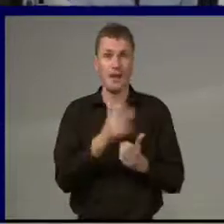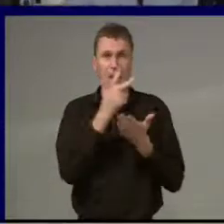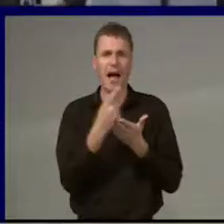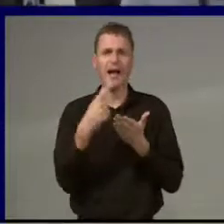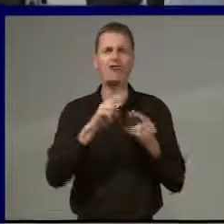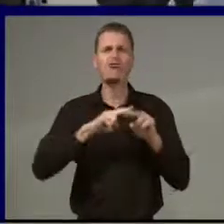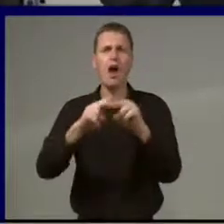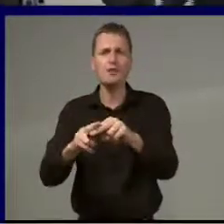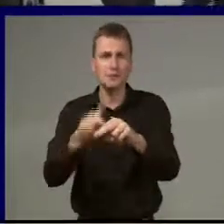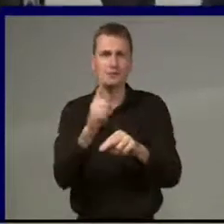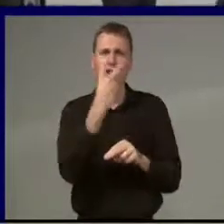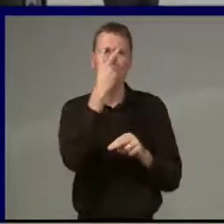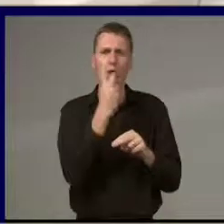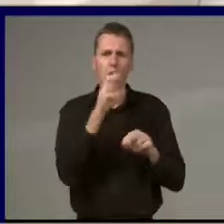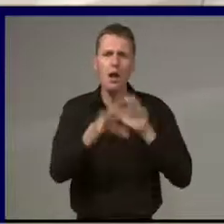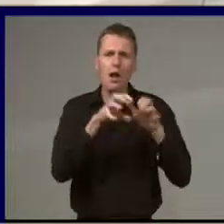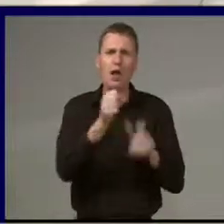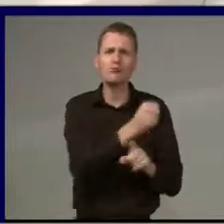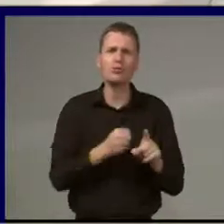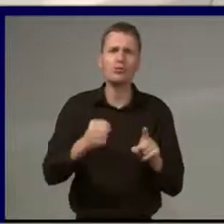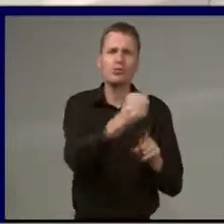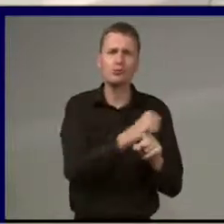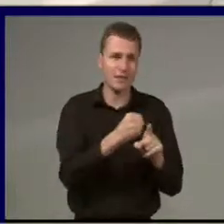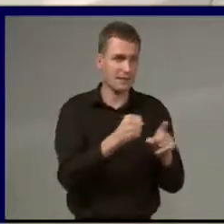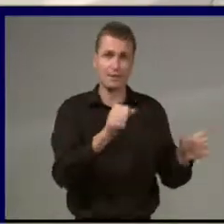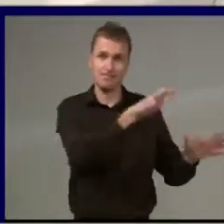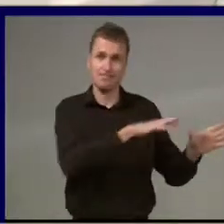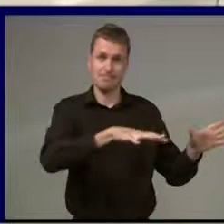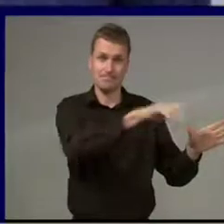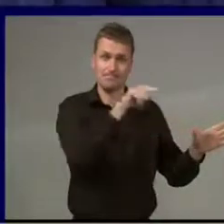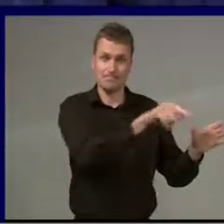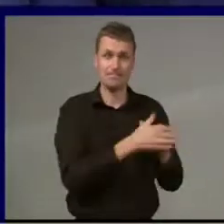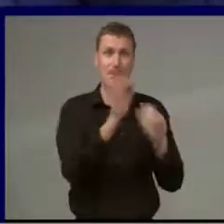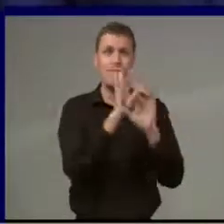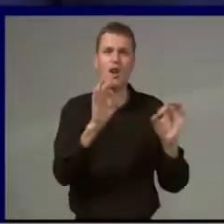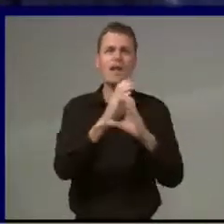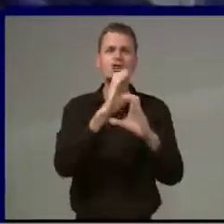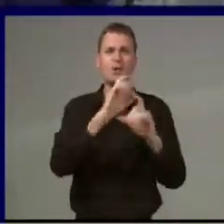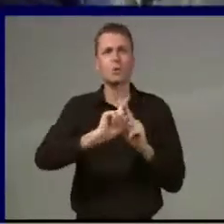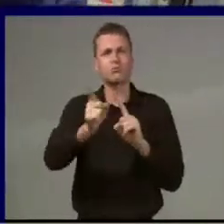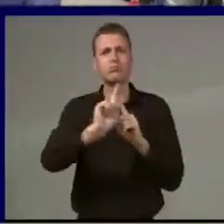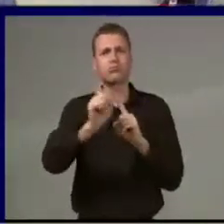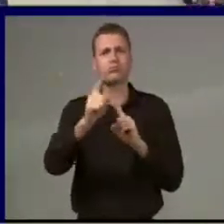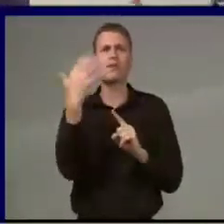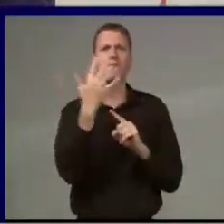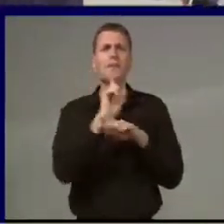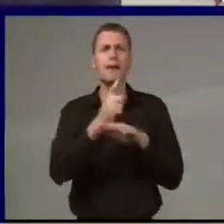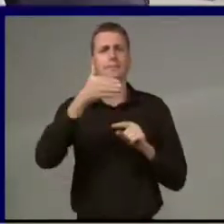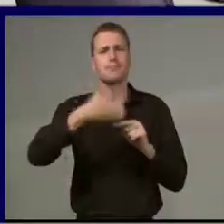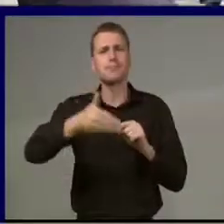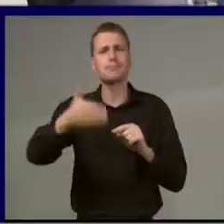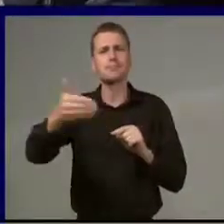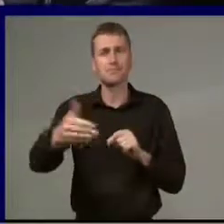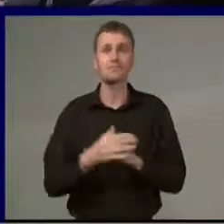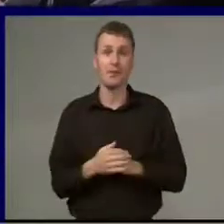the corner of St Asaph and Antigua Streets, with a free shuttle bus running to the hospital every 15 minutes. David Meats